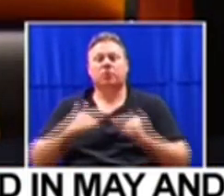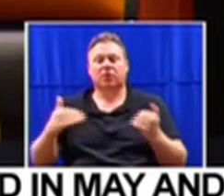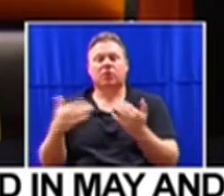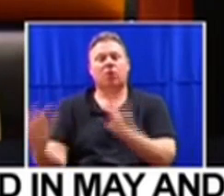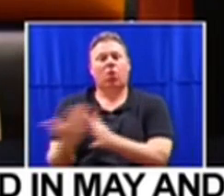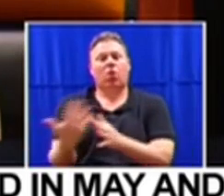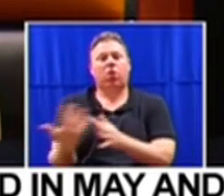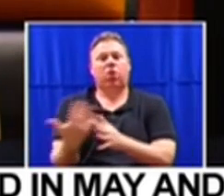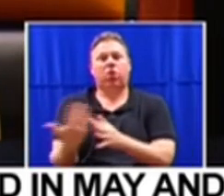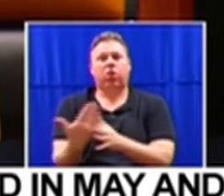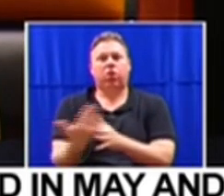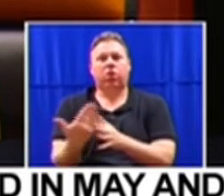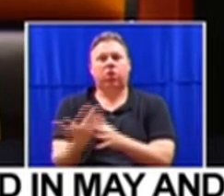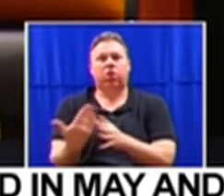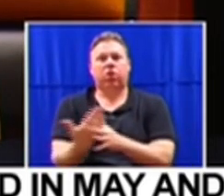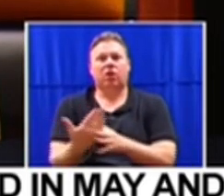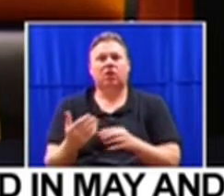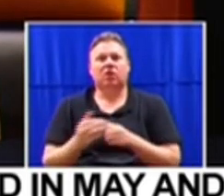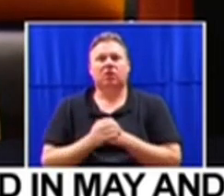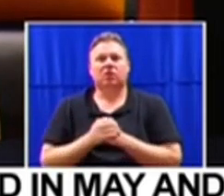members.